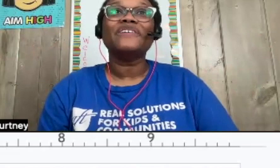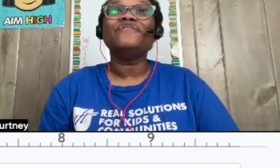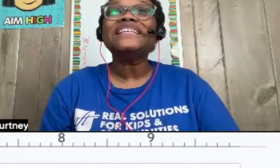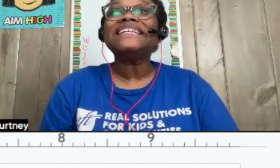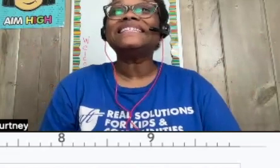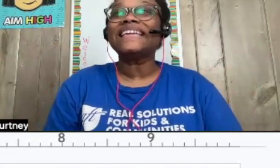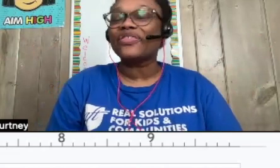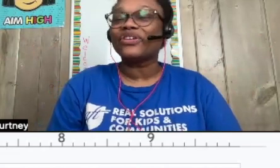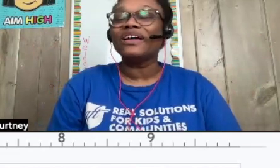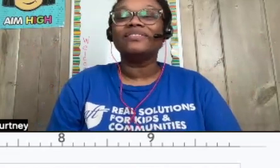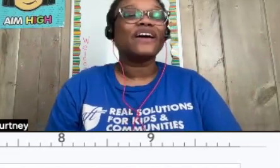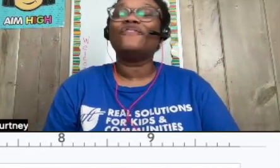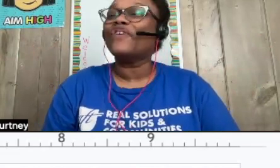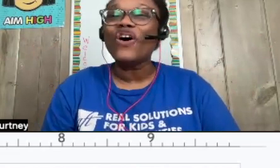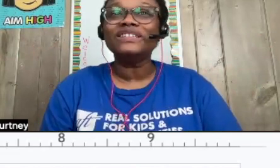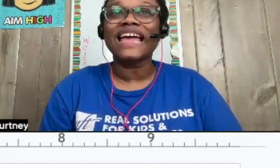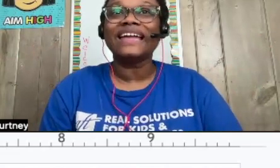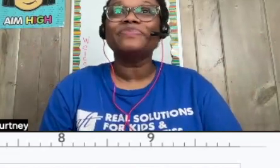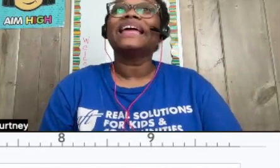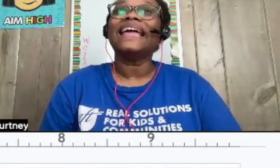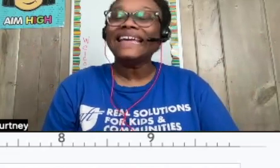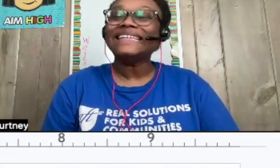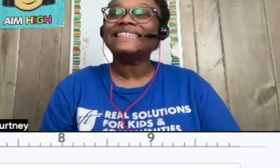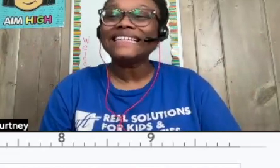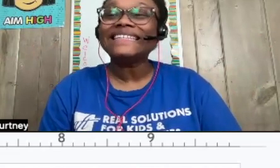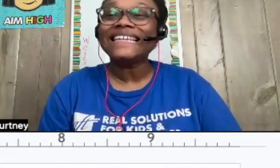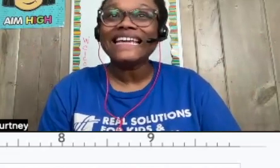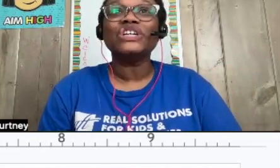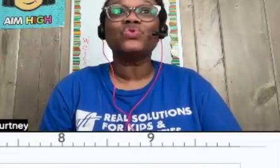table, feasting together that fall day in